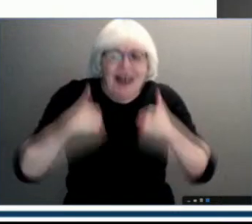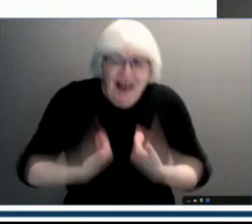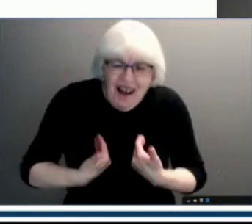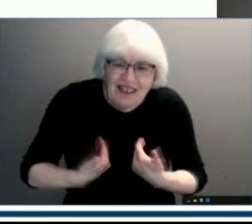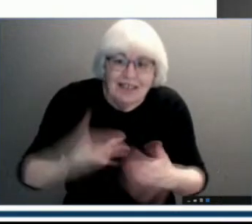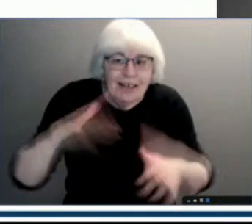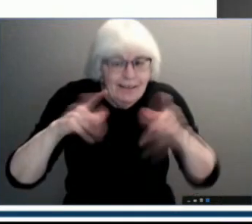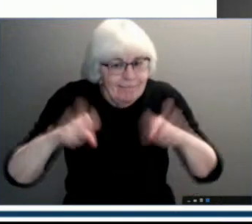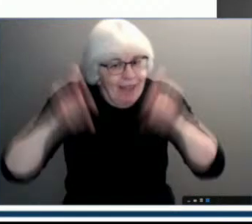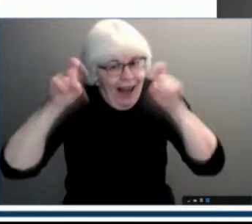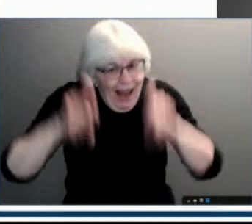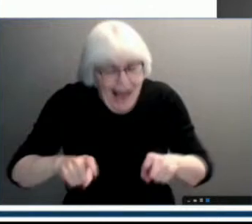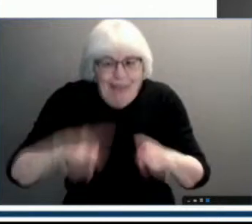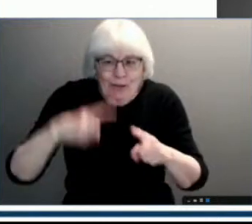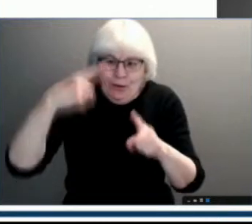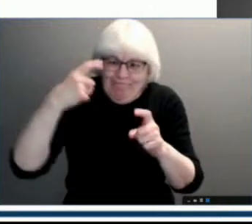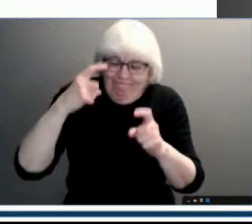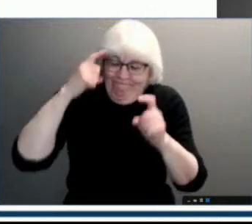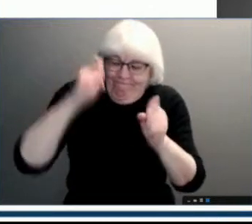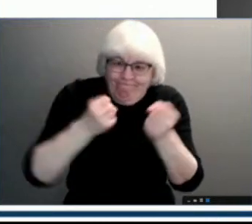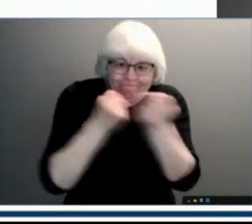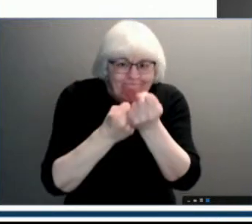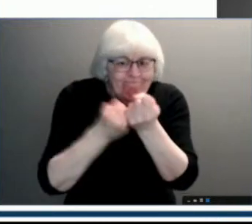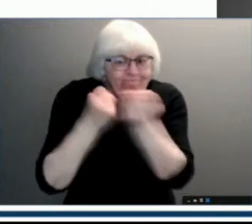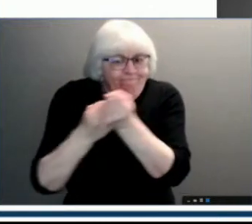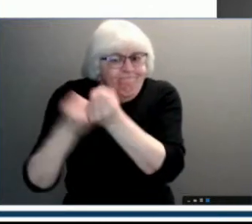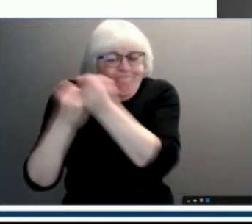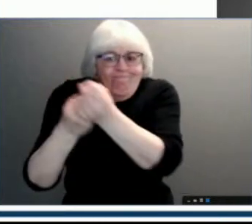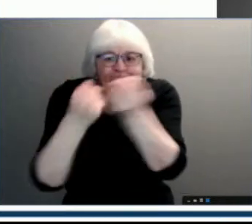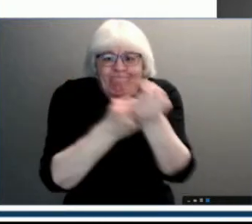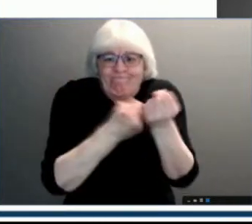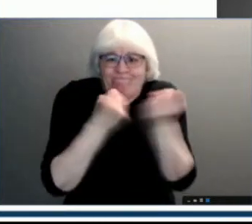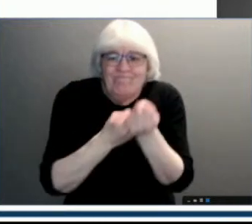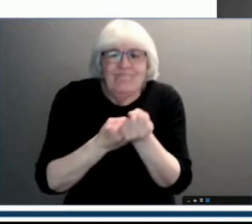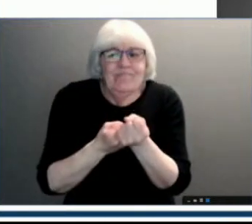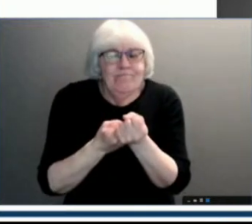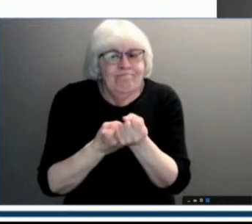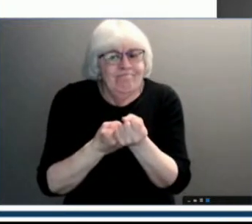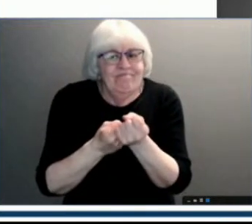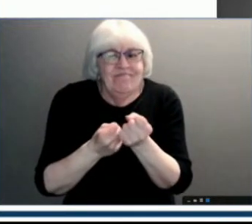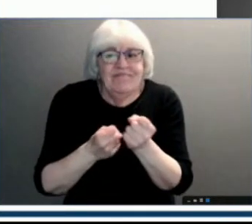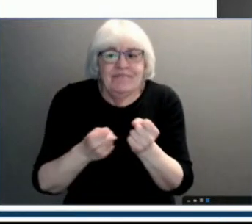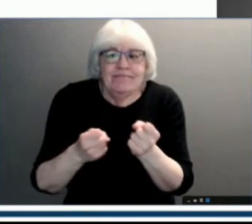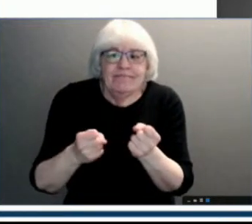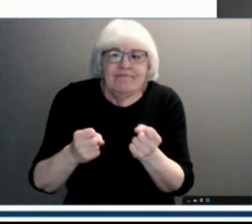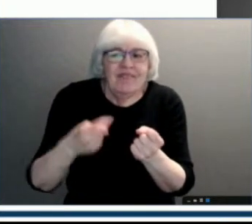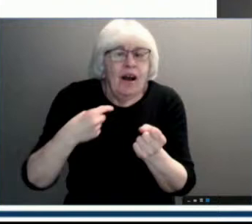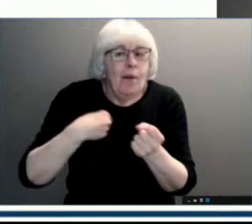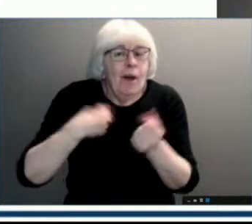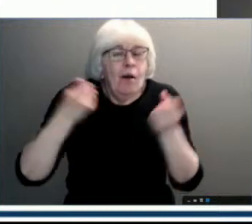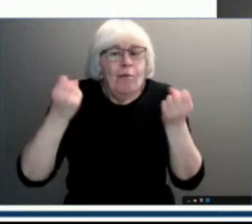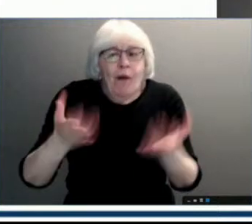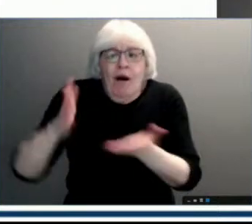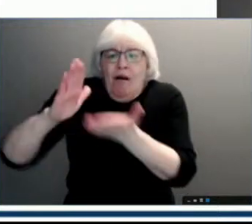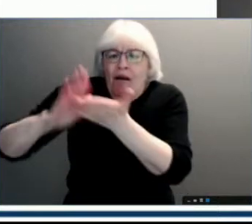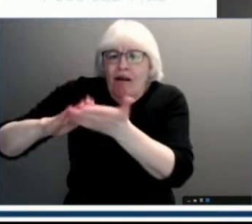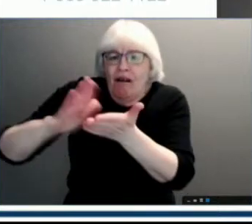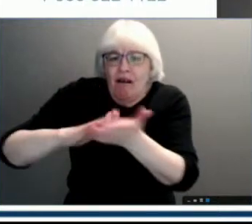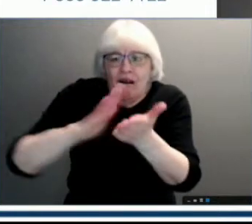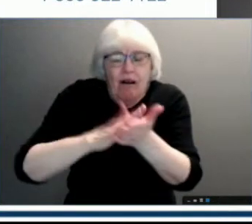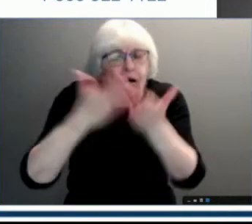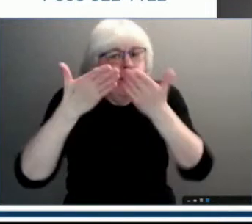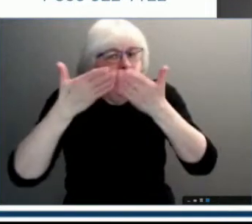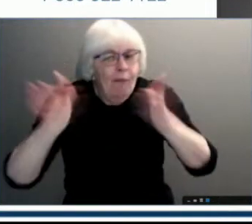done. And I do want to take a moment to recognize the many people in public health, our labs and testing centers and